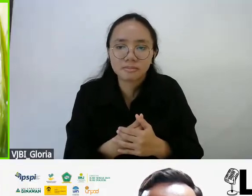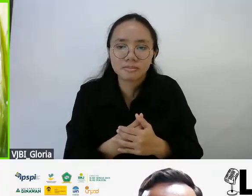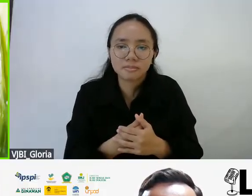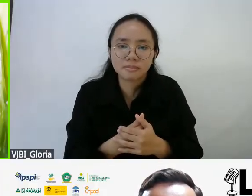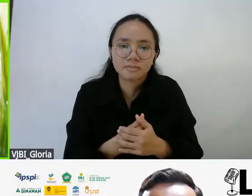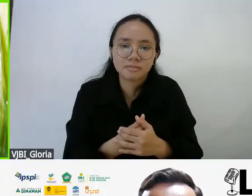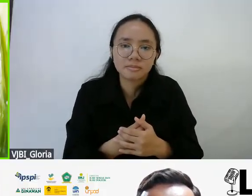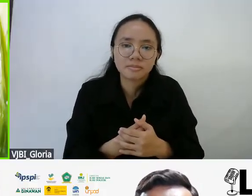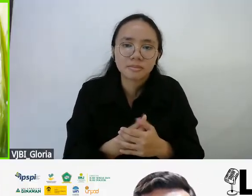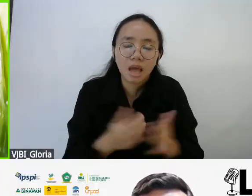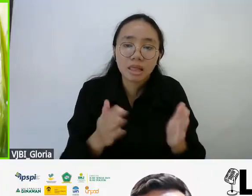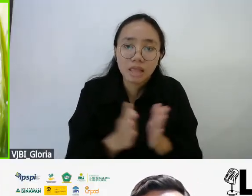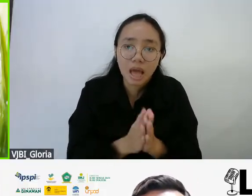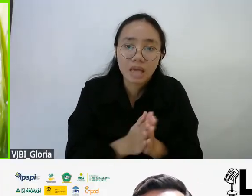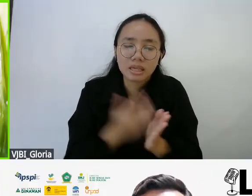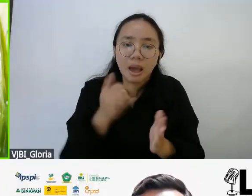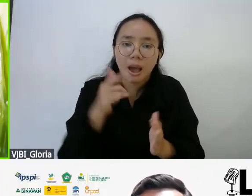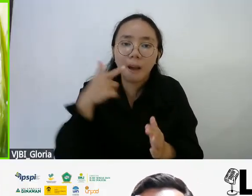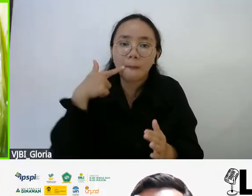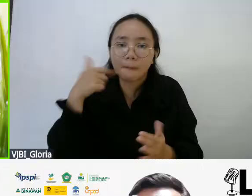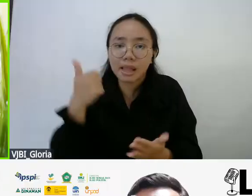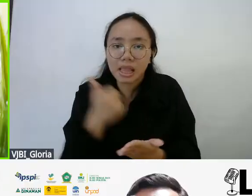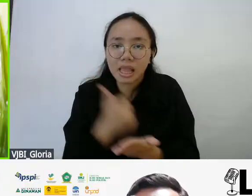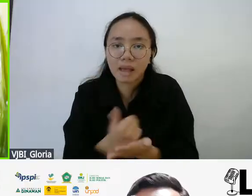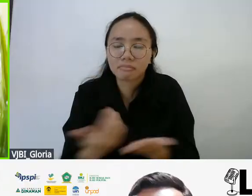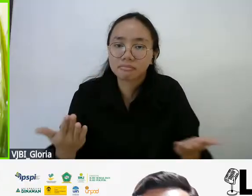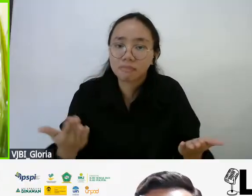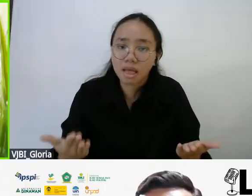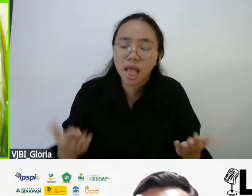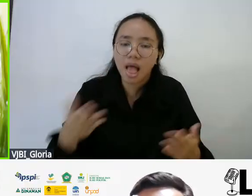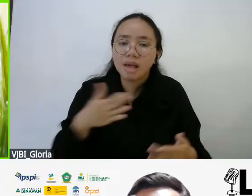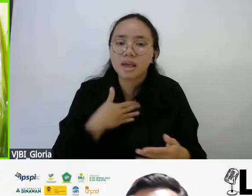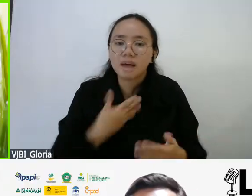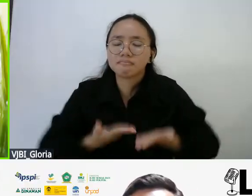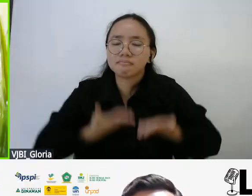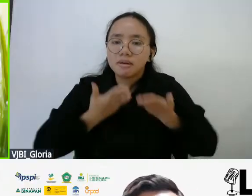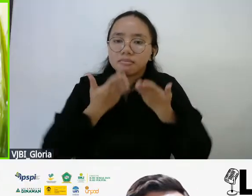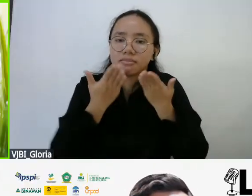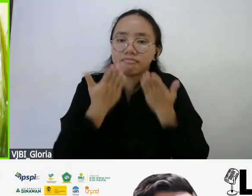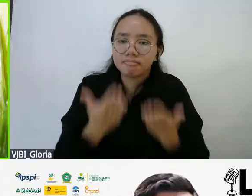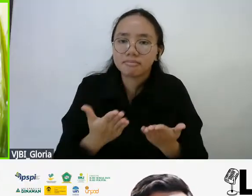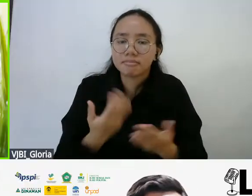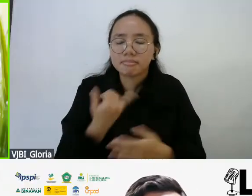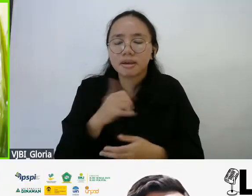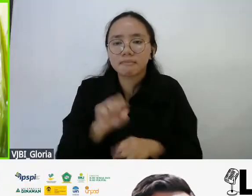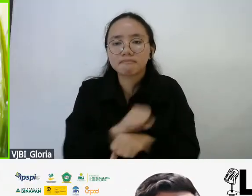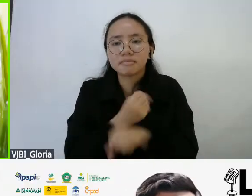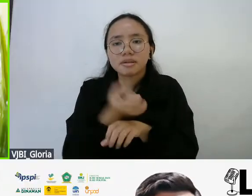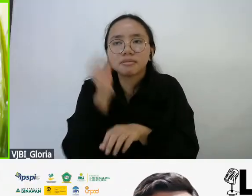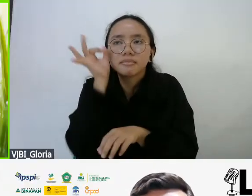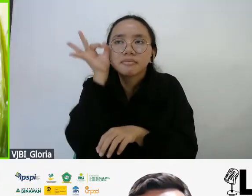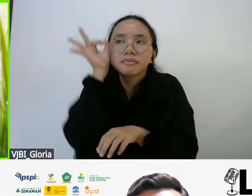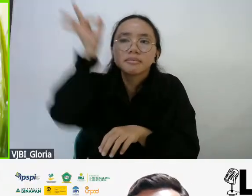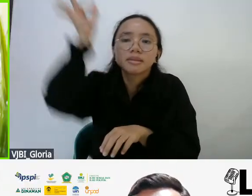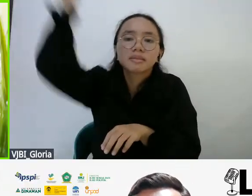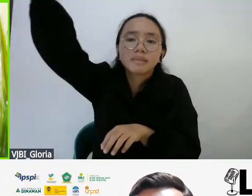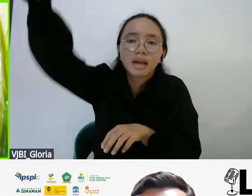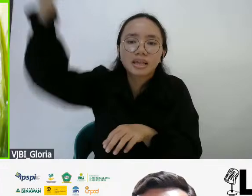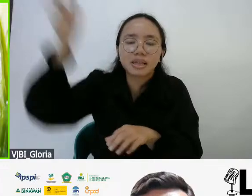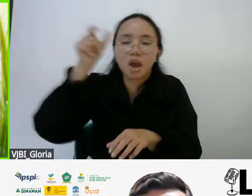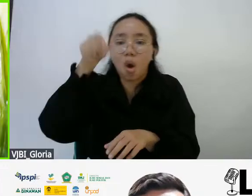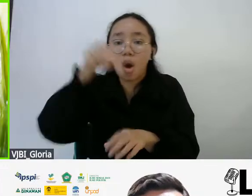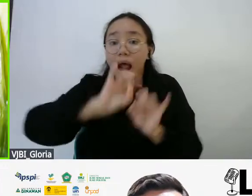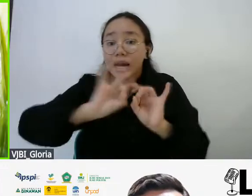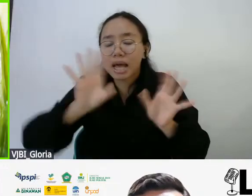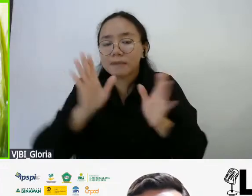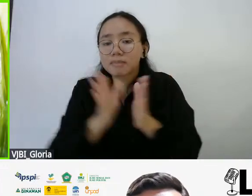something inspirational. And I really thought about that, and I thought, I want to say that each